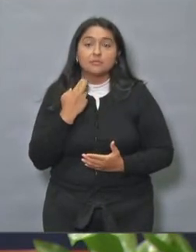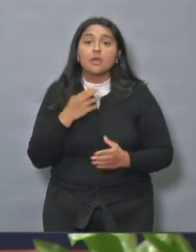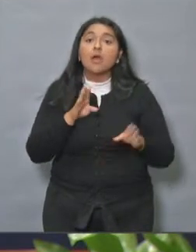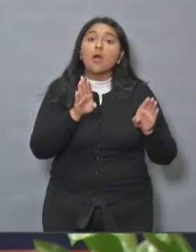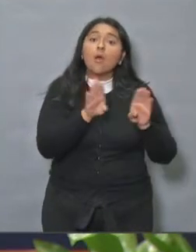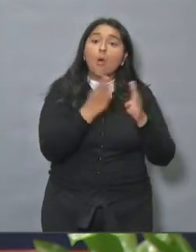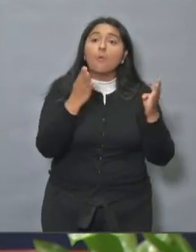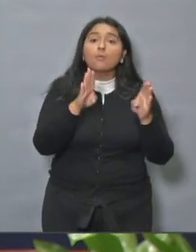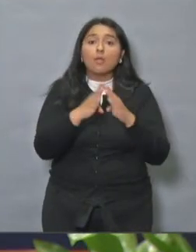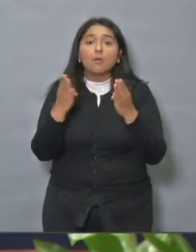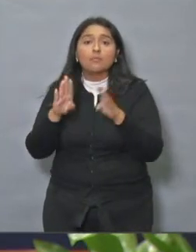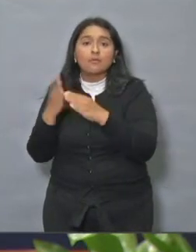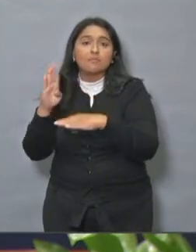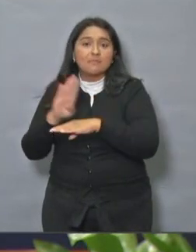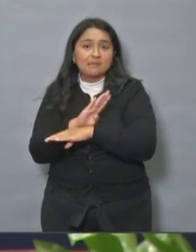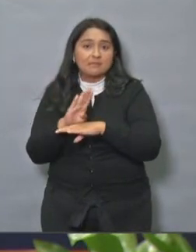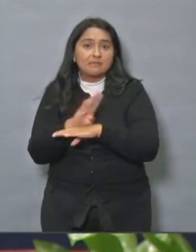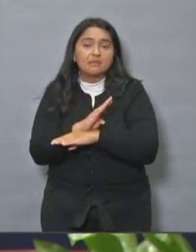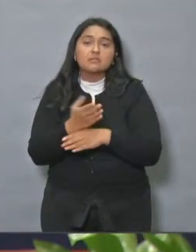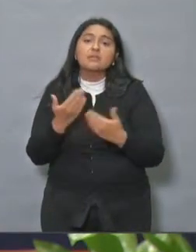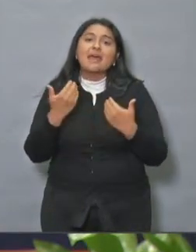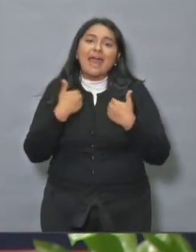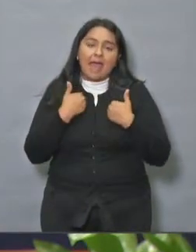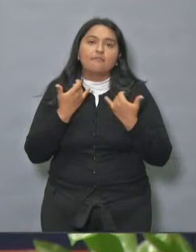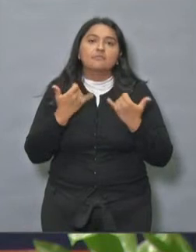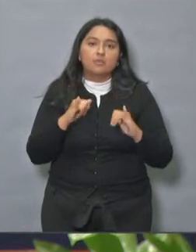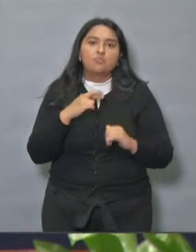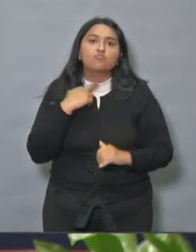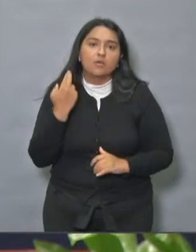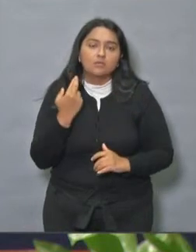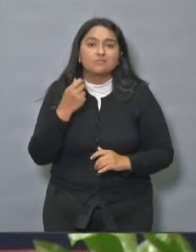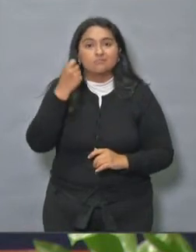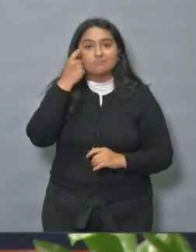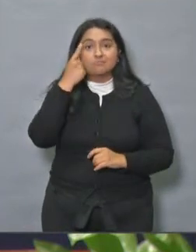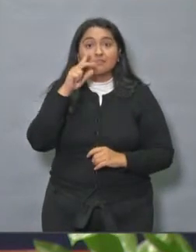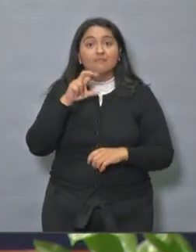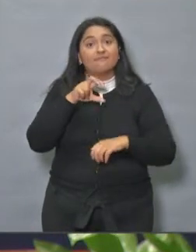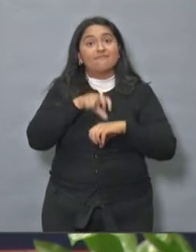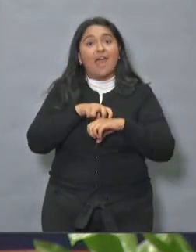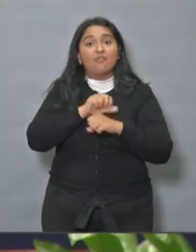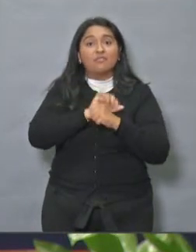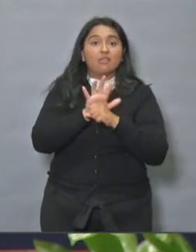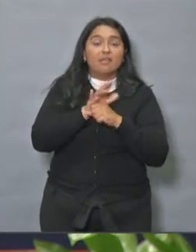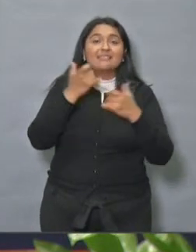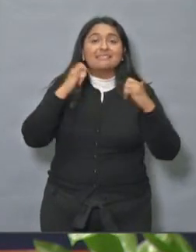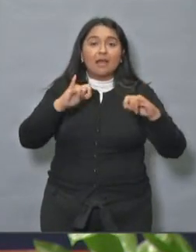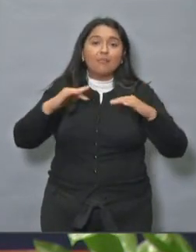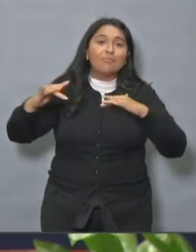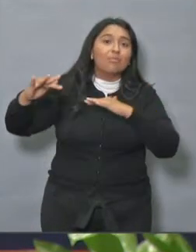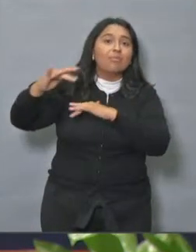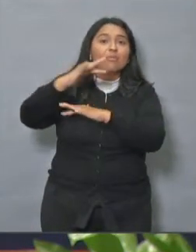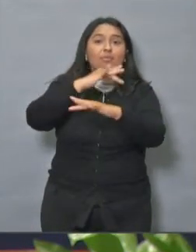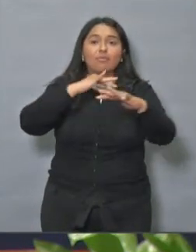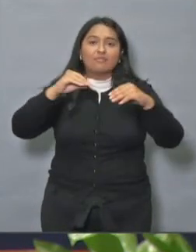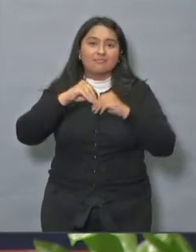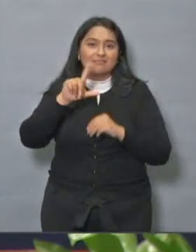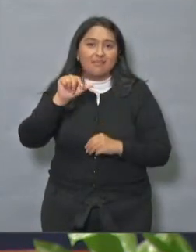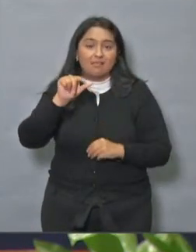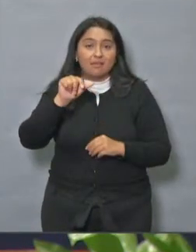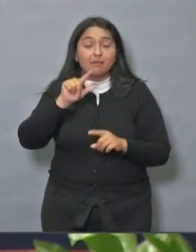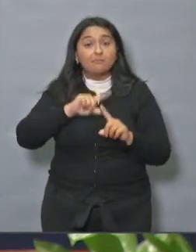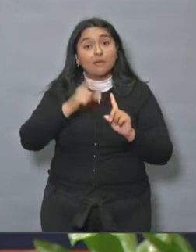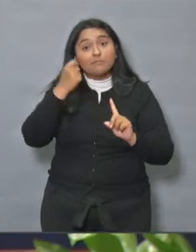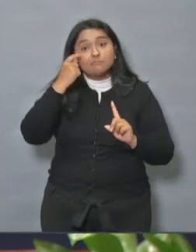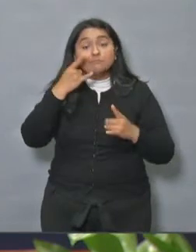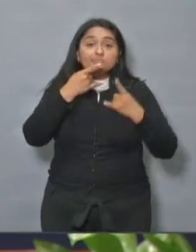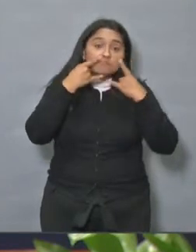Reopening may have some inherent risks. The virus is still spreading in Los Angeles. but masks and face coverings and other public